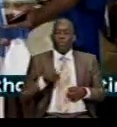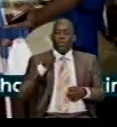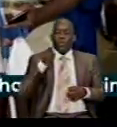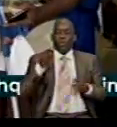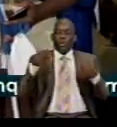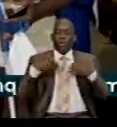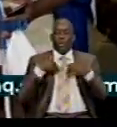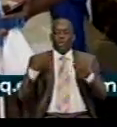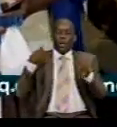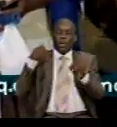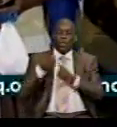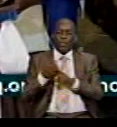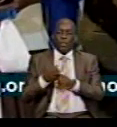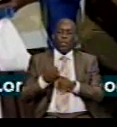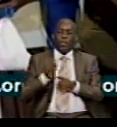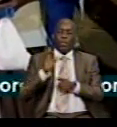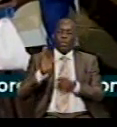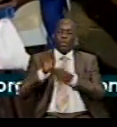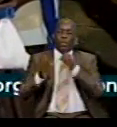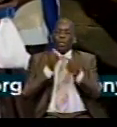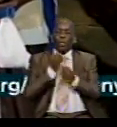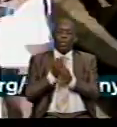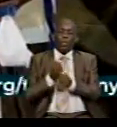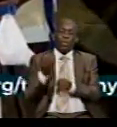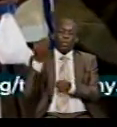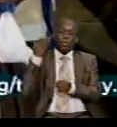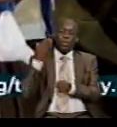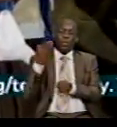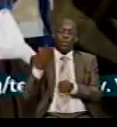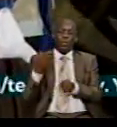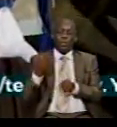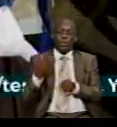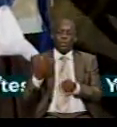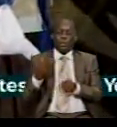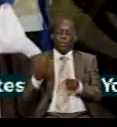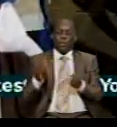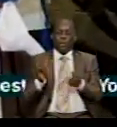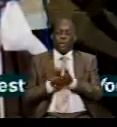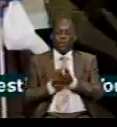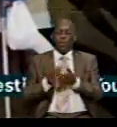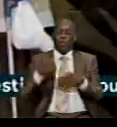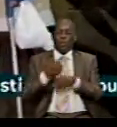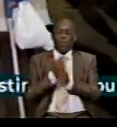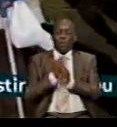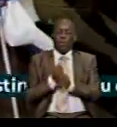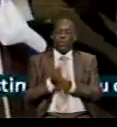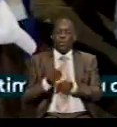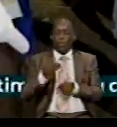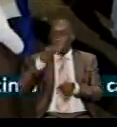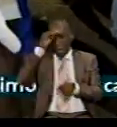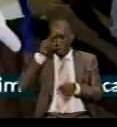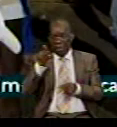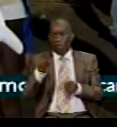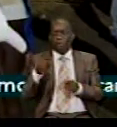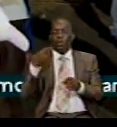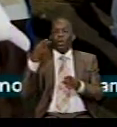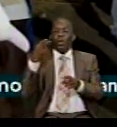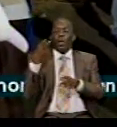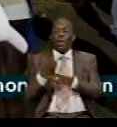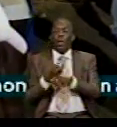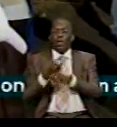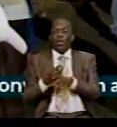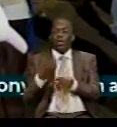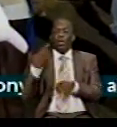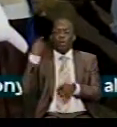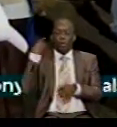ago, and that caused him a right hemiplegia, making it difficult for him to use his right hand and his